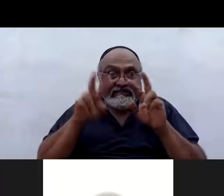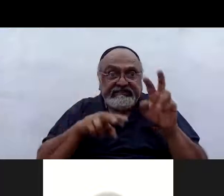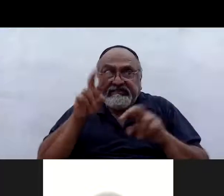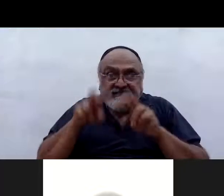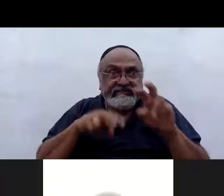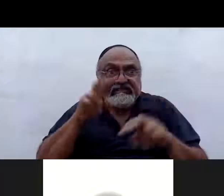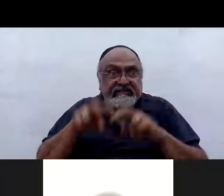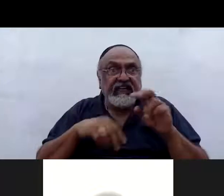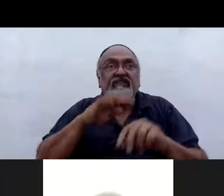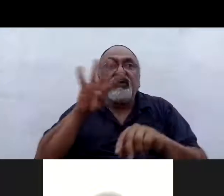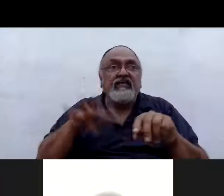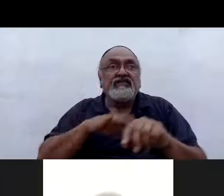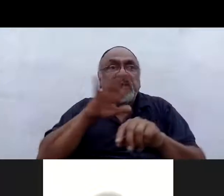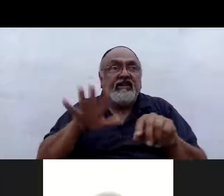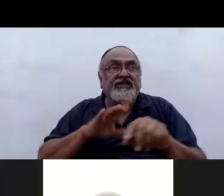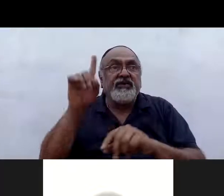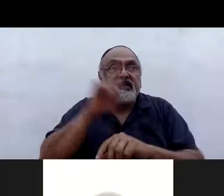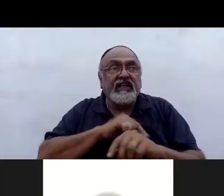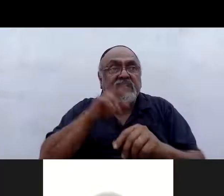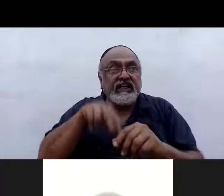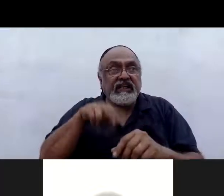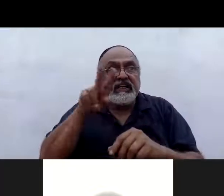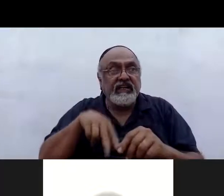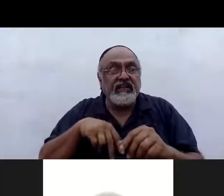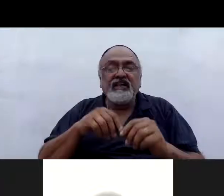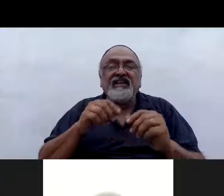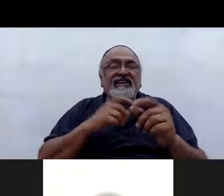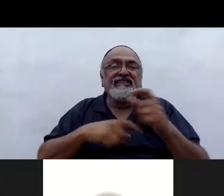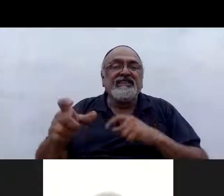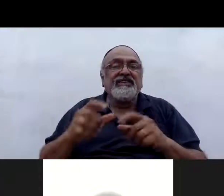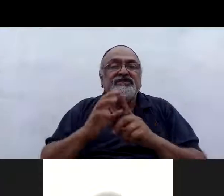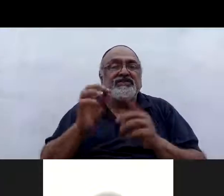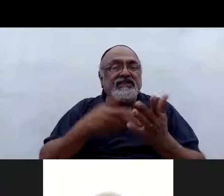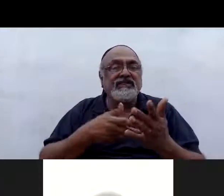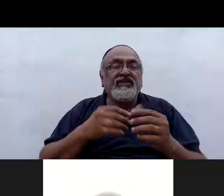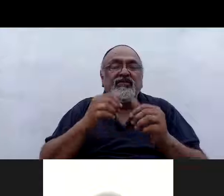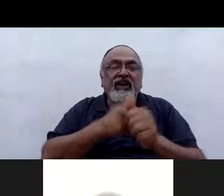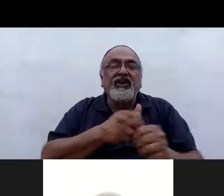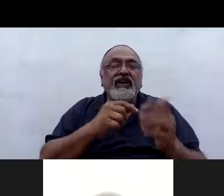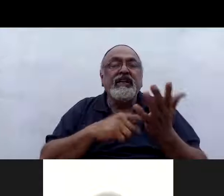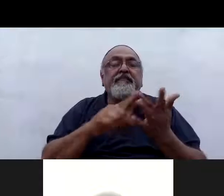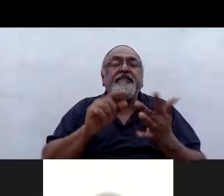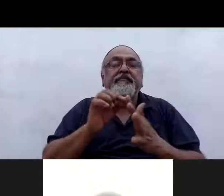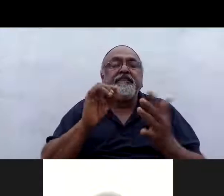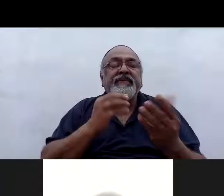4 to 5 hours per day. But instead of doing so, if you follow the tips given right now, if you just confine